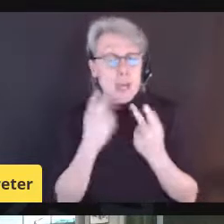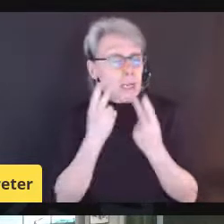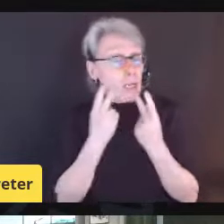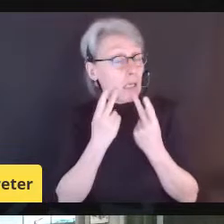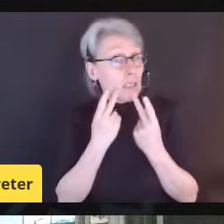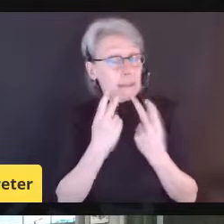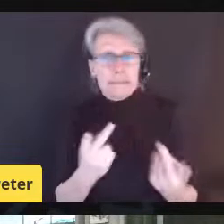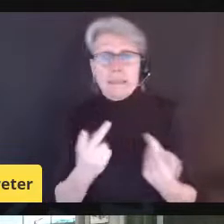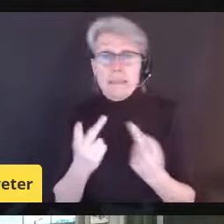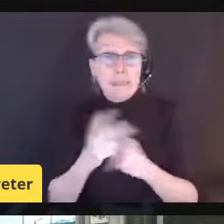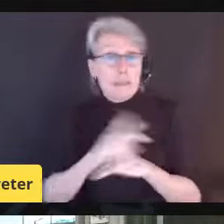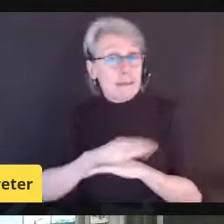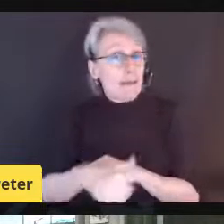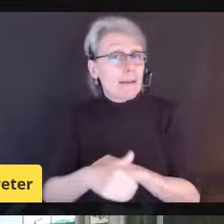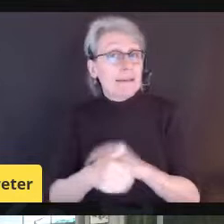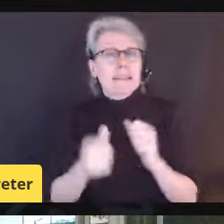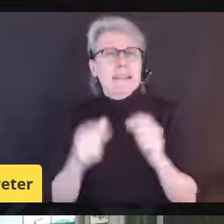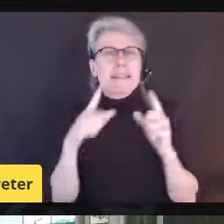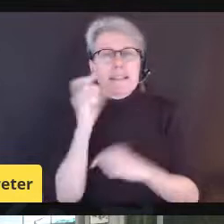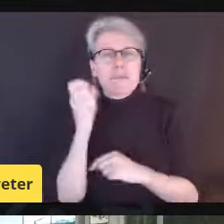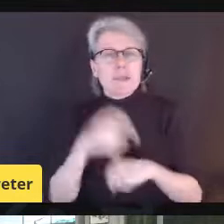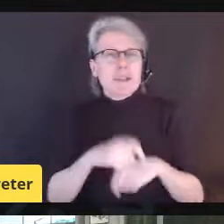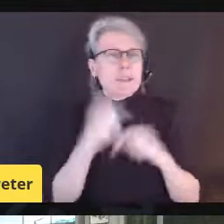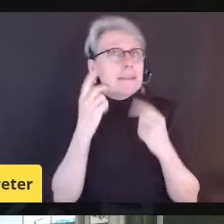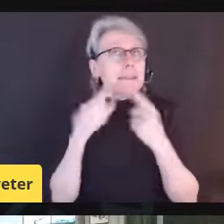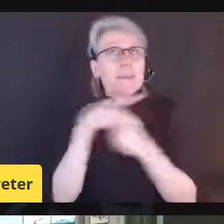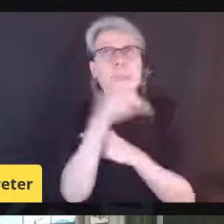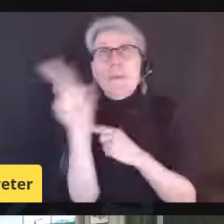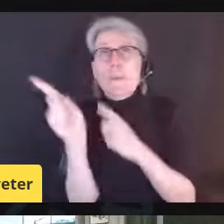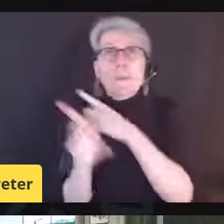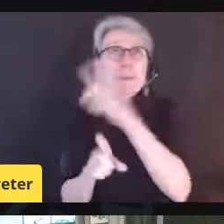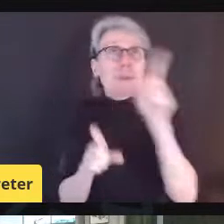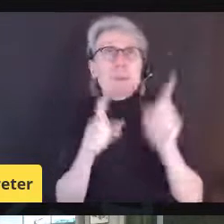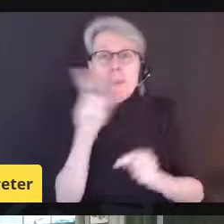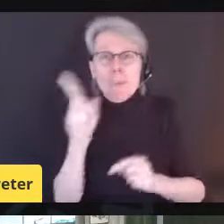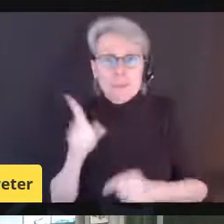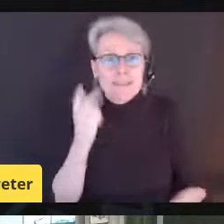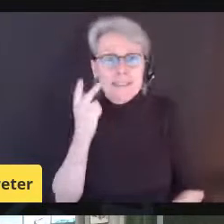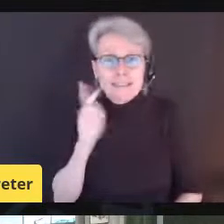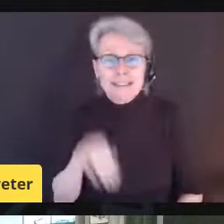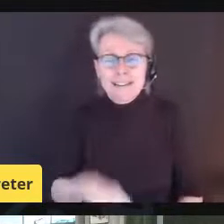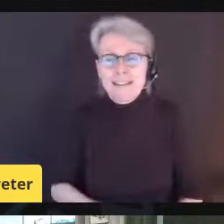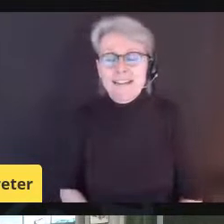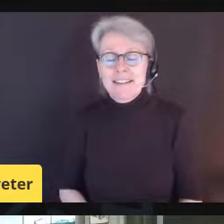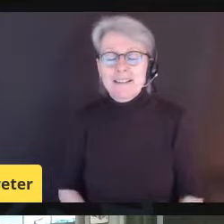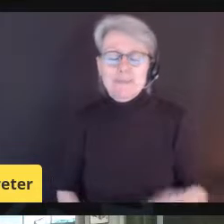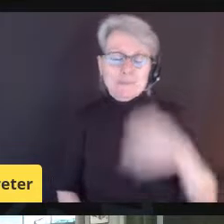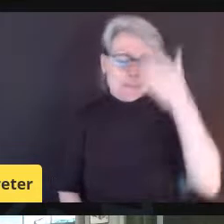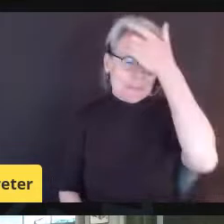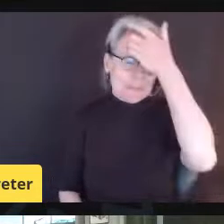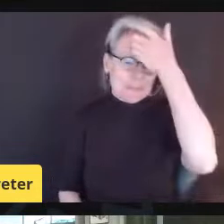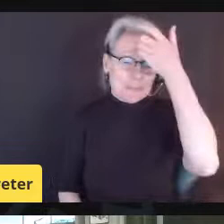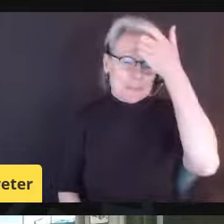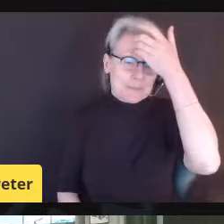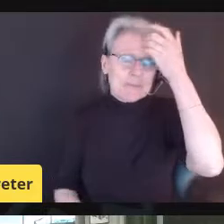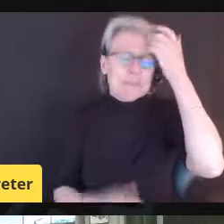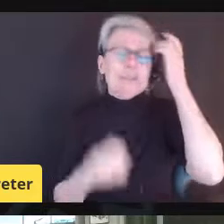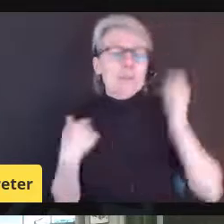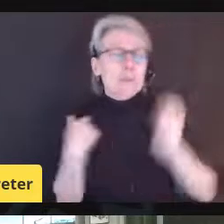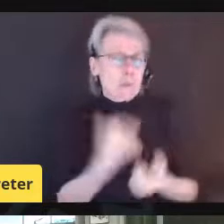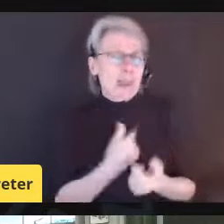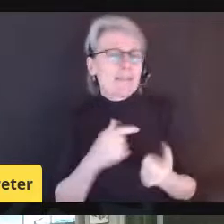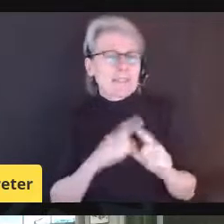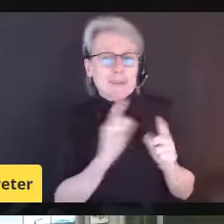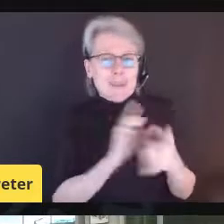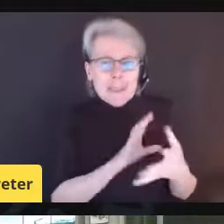see them circling in the night in the summer. So, yeah, very That's cool. So great. So we all have connections, you know. Now,